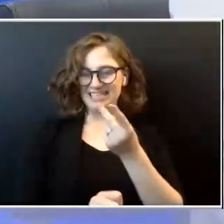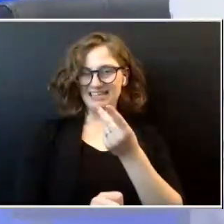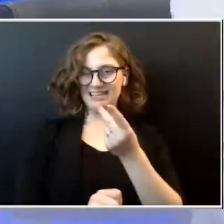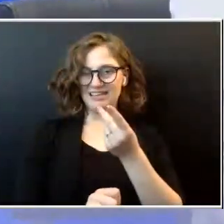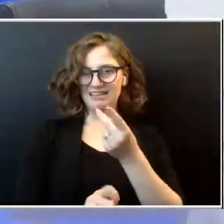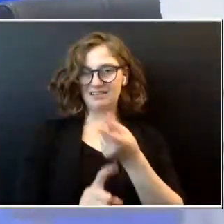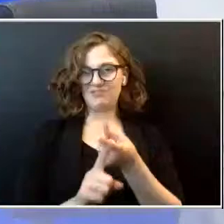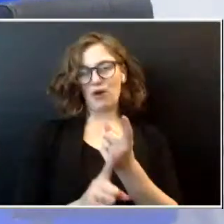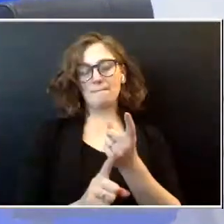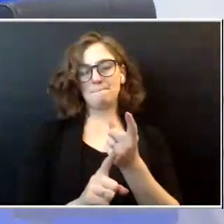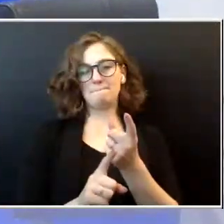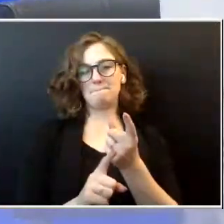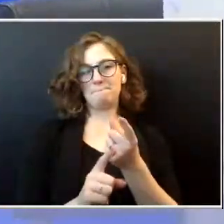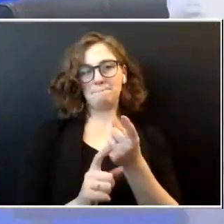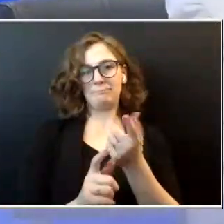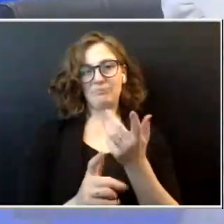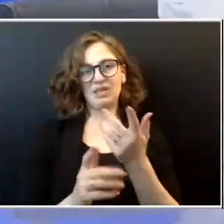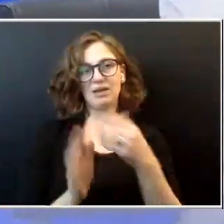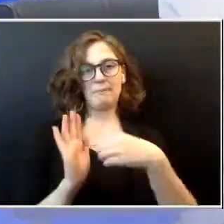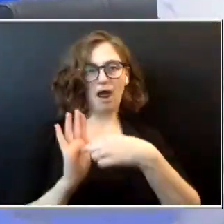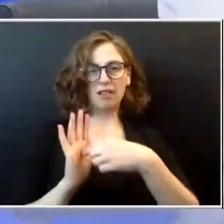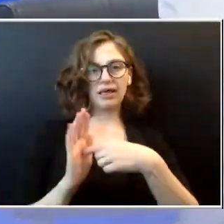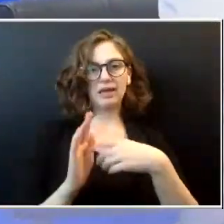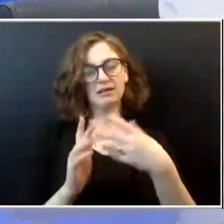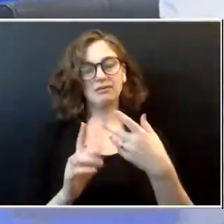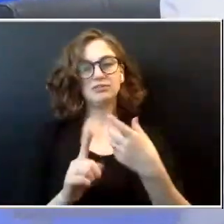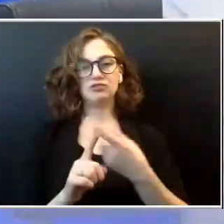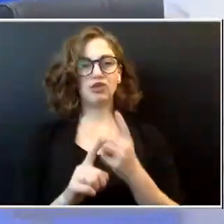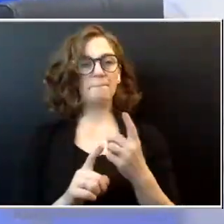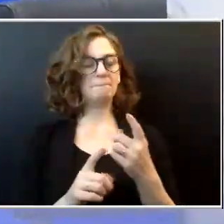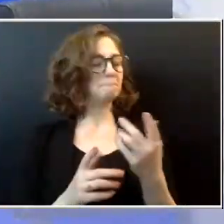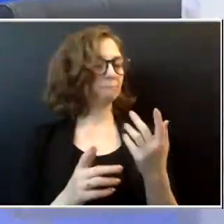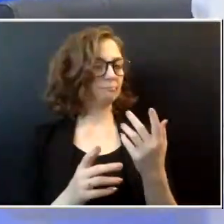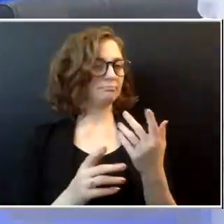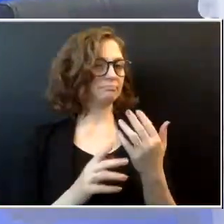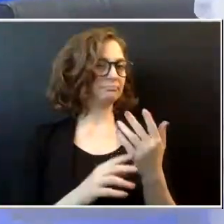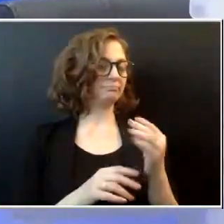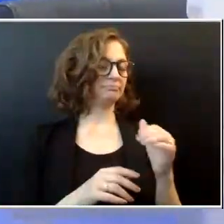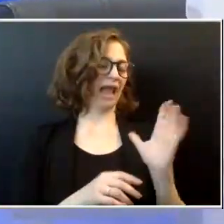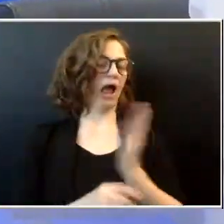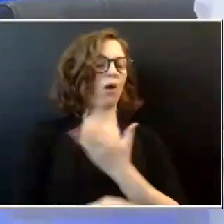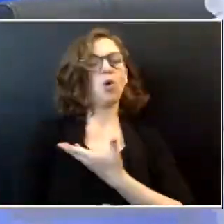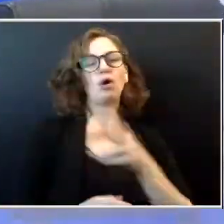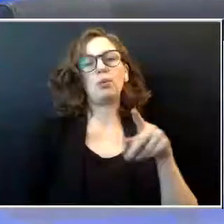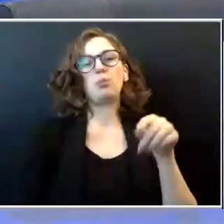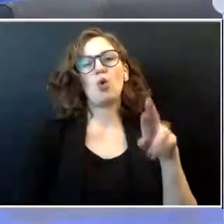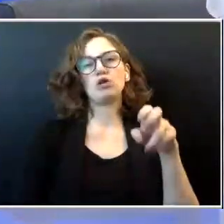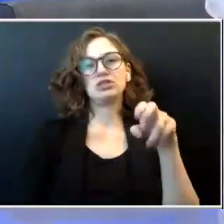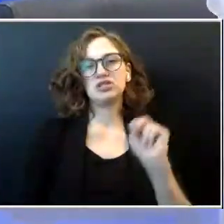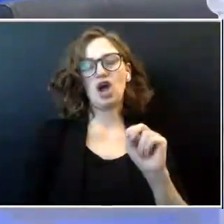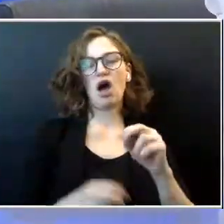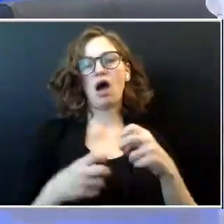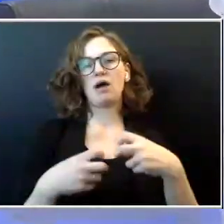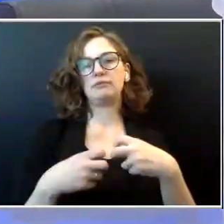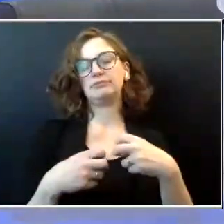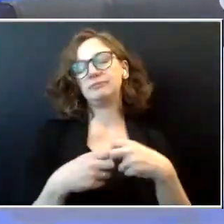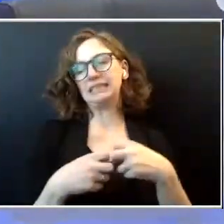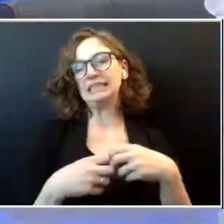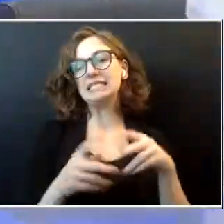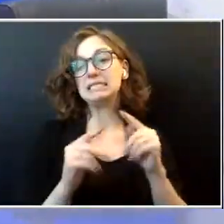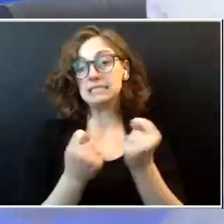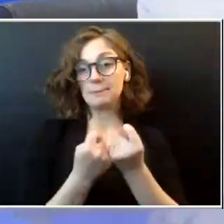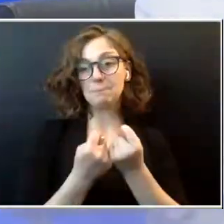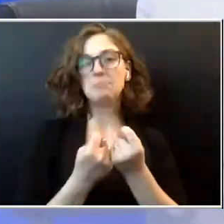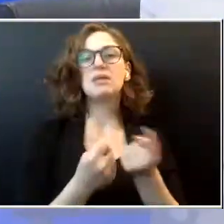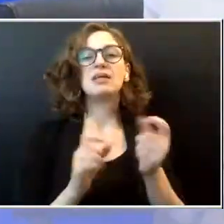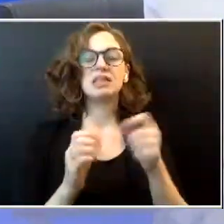by Dr. Hao Gao and Yu-Ting Lin's, our proton physicist team, as well as others, have demonstrated that you can actually